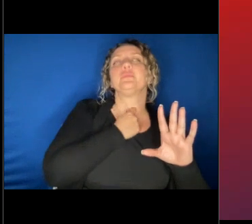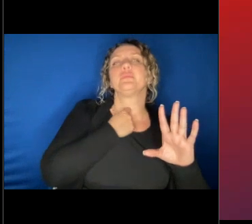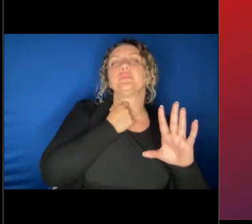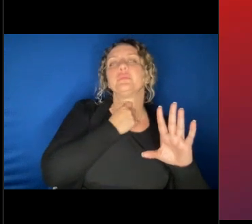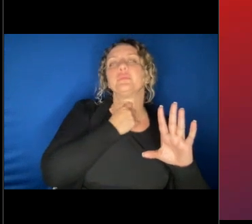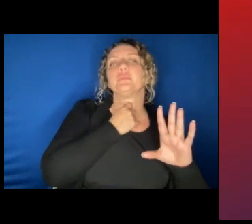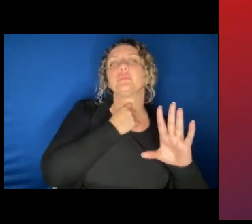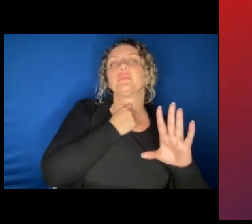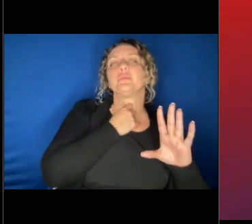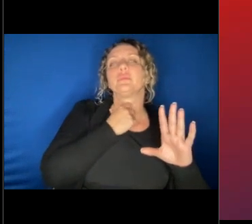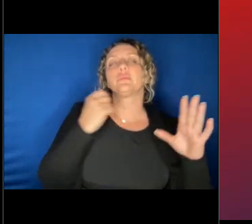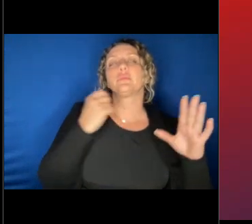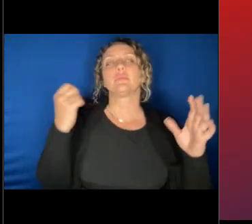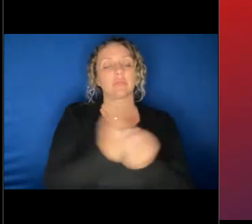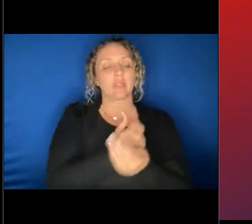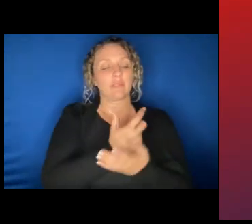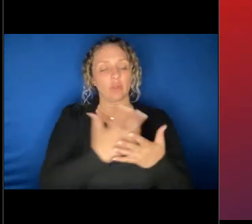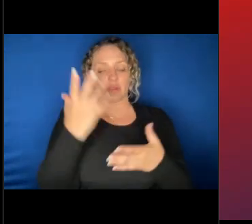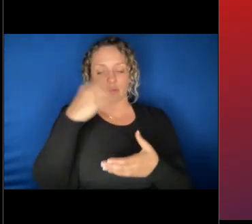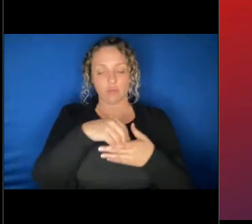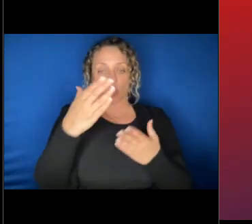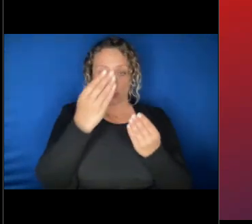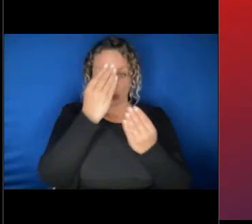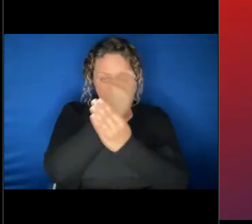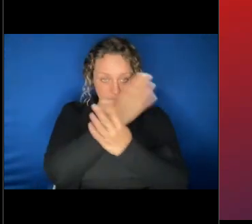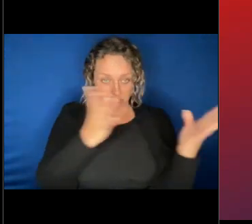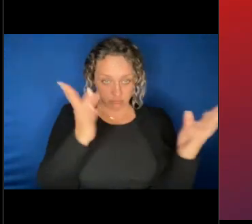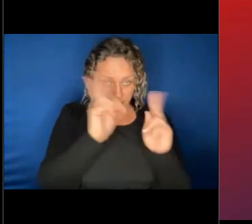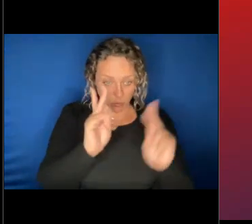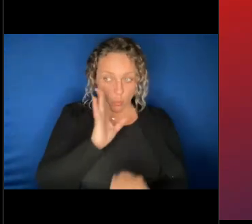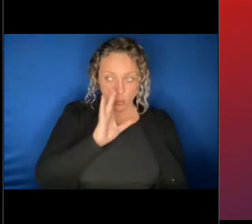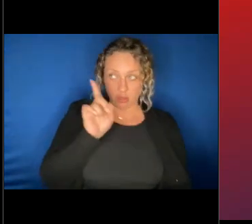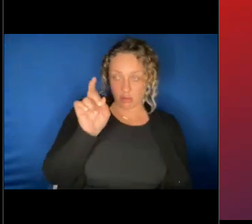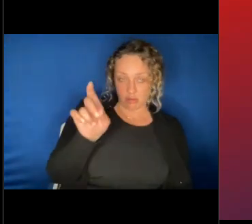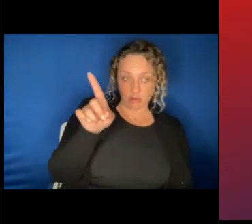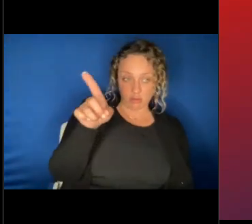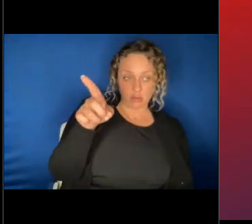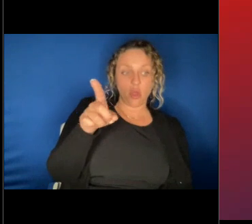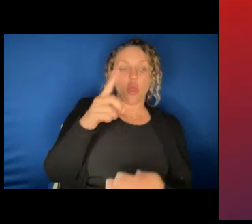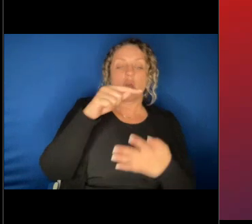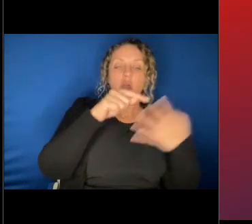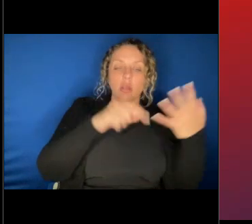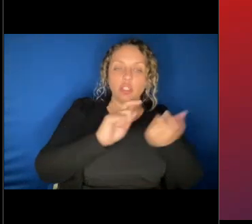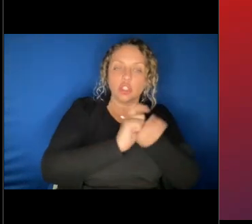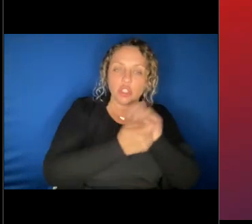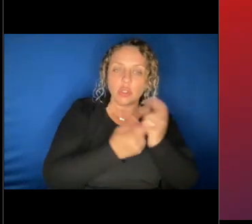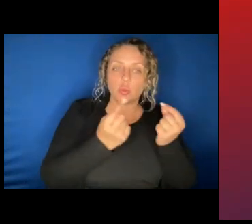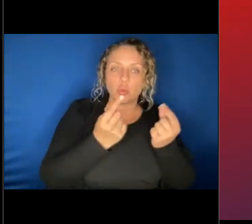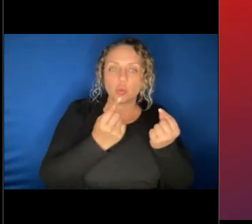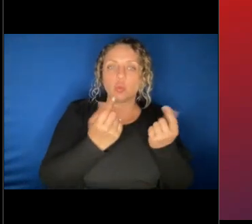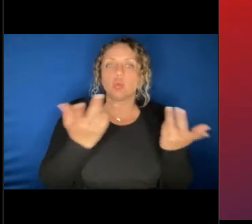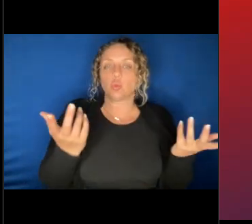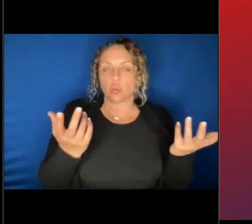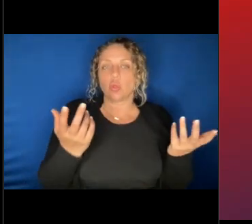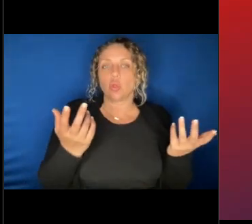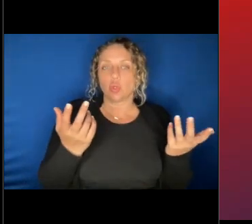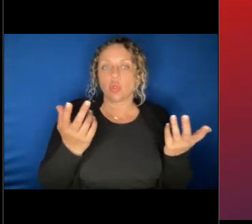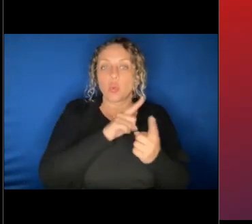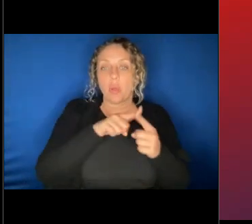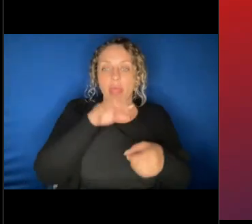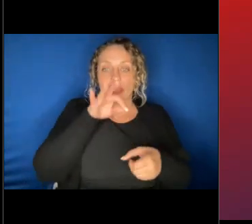In all the districts, will you let people know what the changes are so that, with the